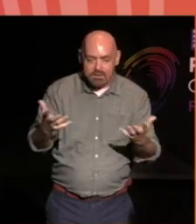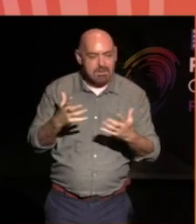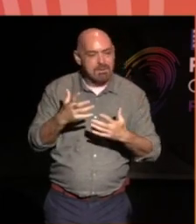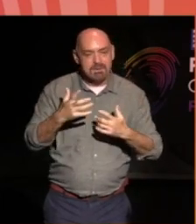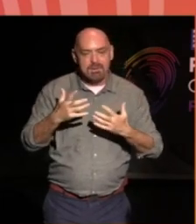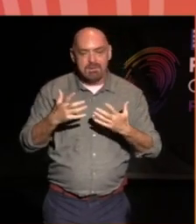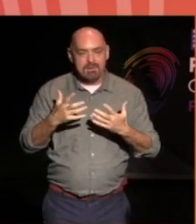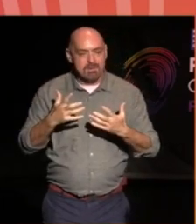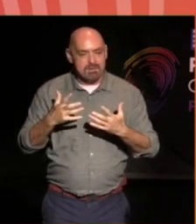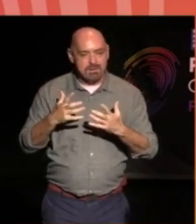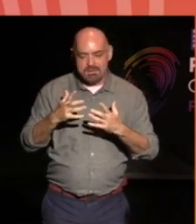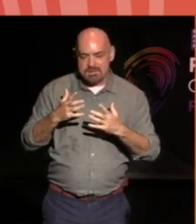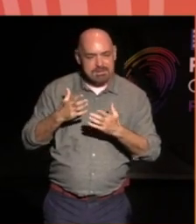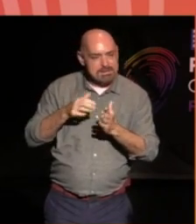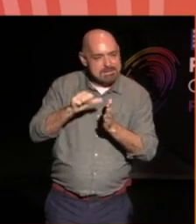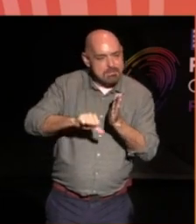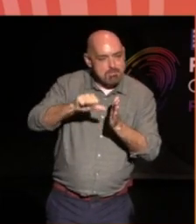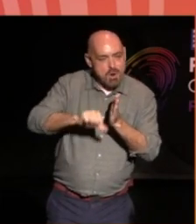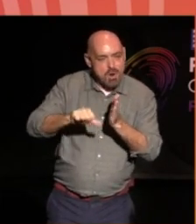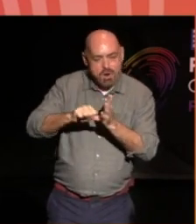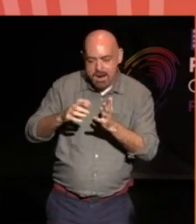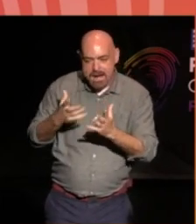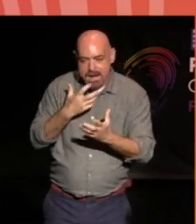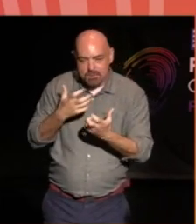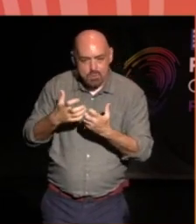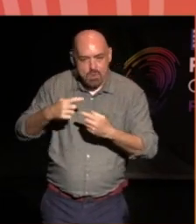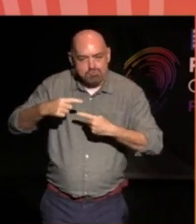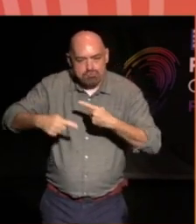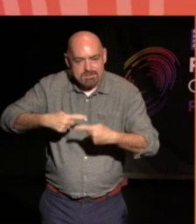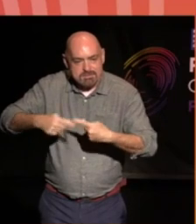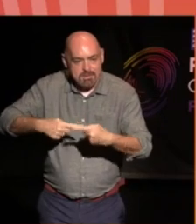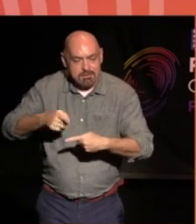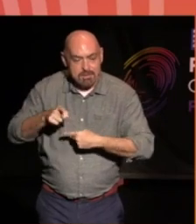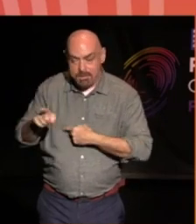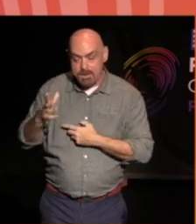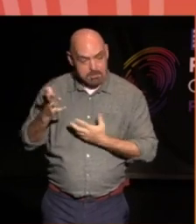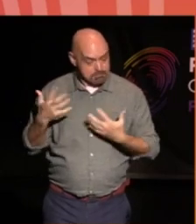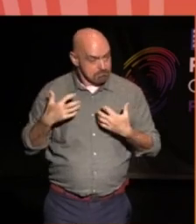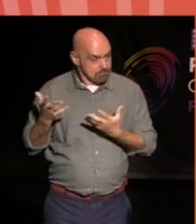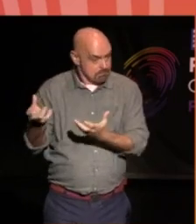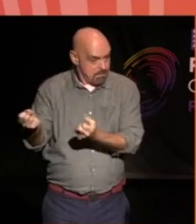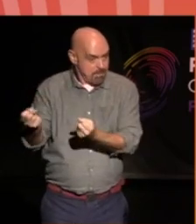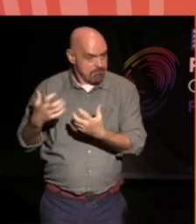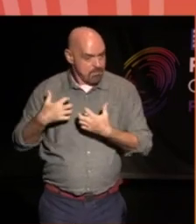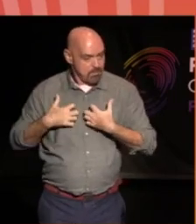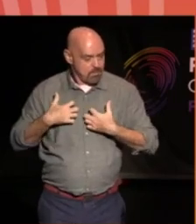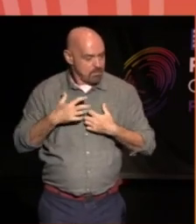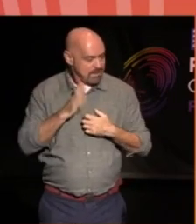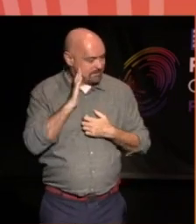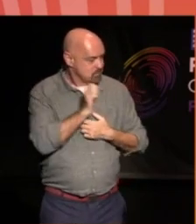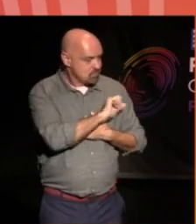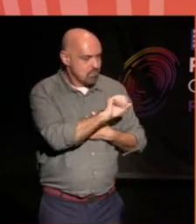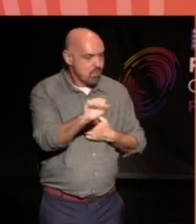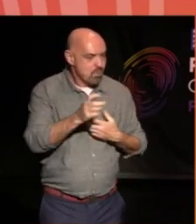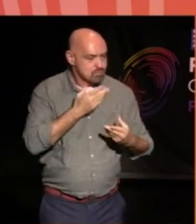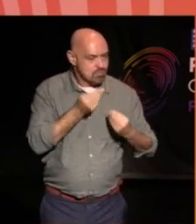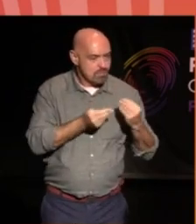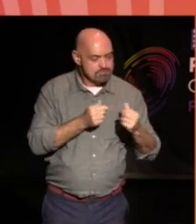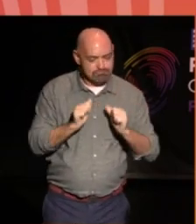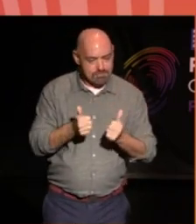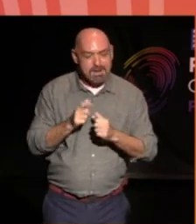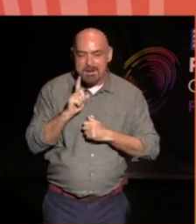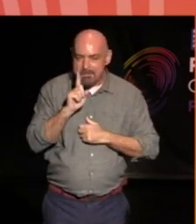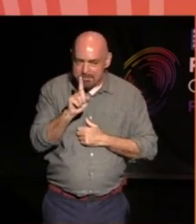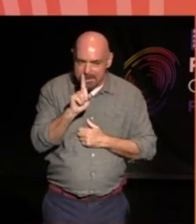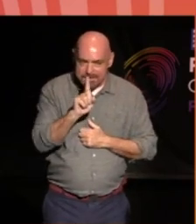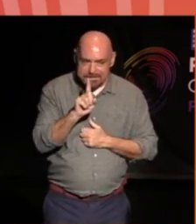small thinnings of timber, you would be, you know, we'd all be very uplifted by the stories that are being told there. But